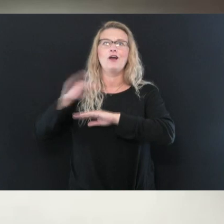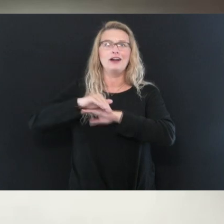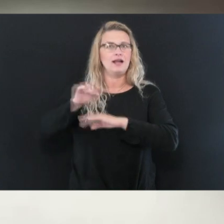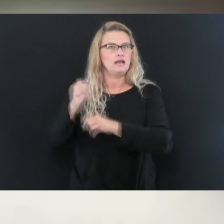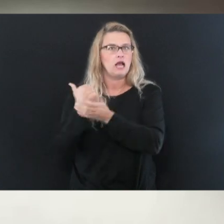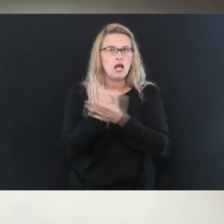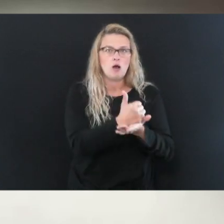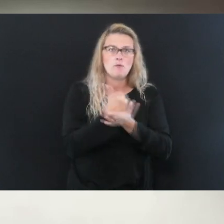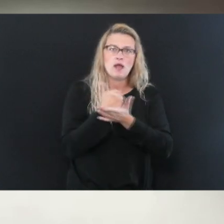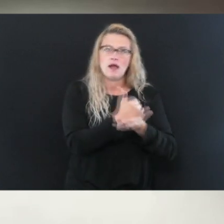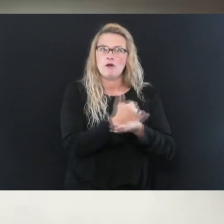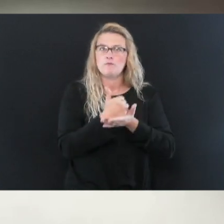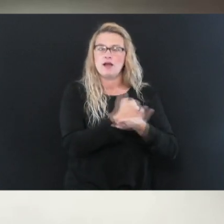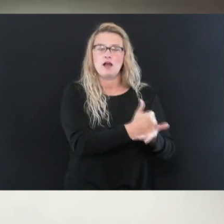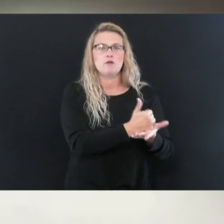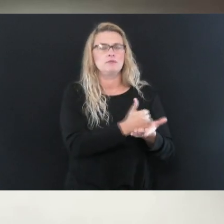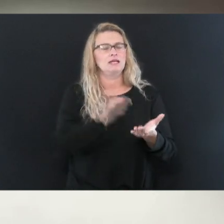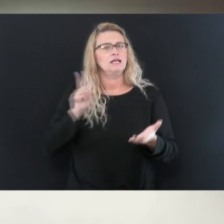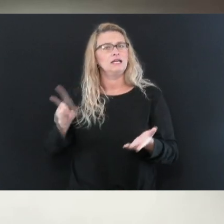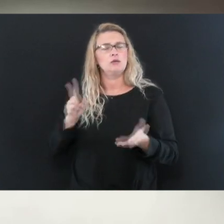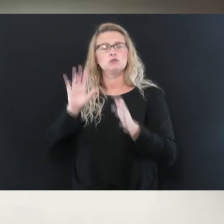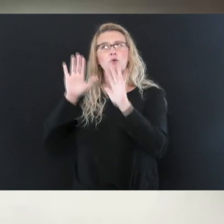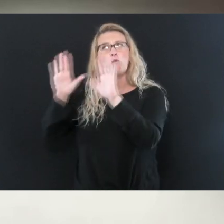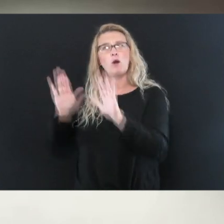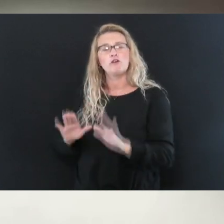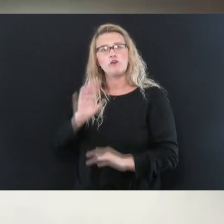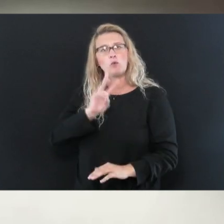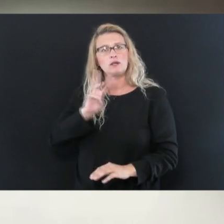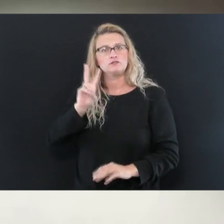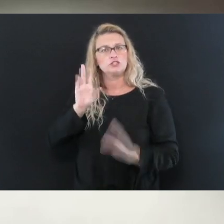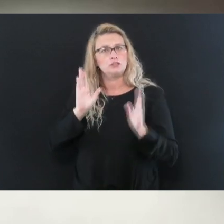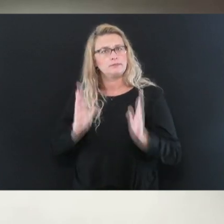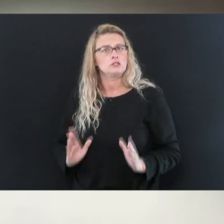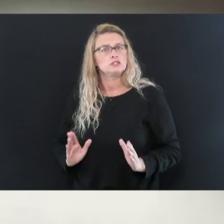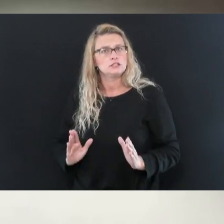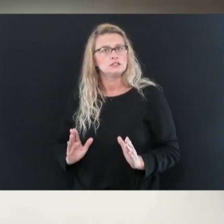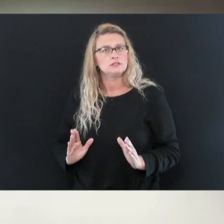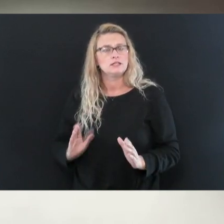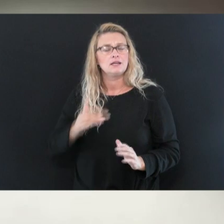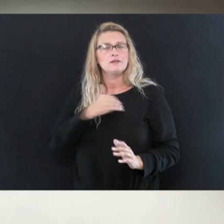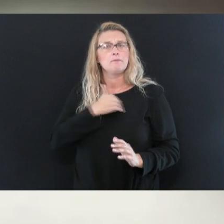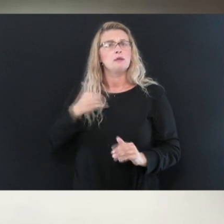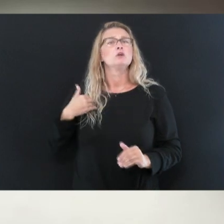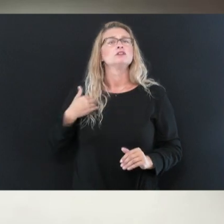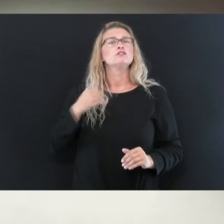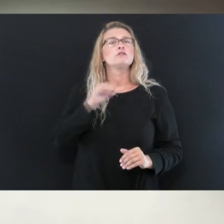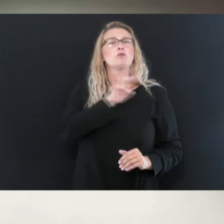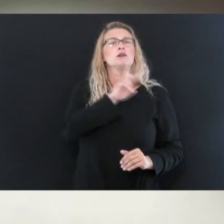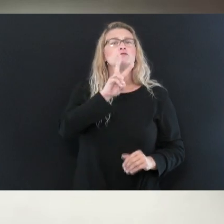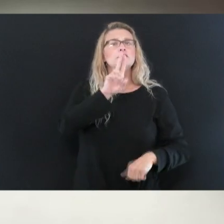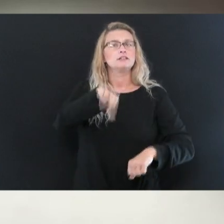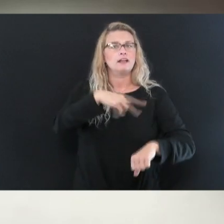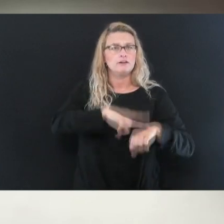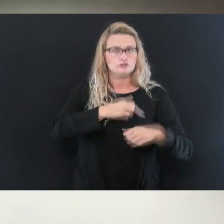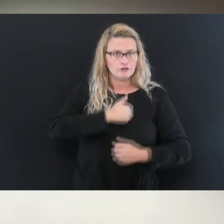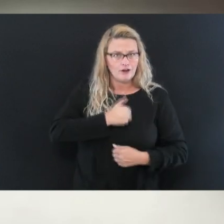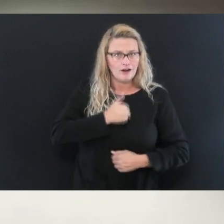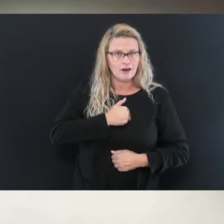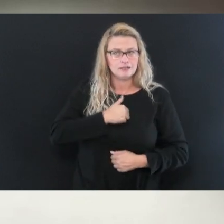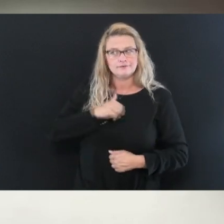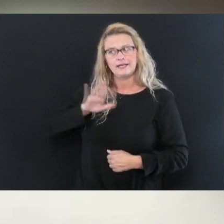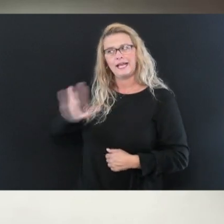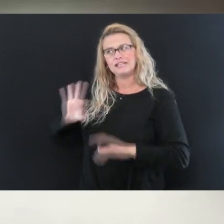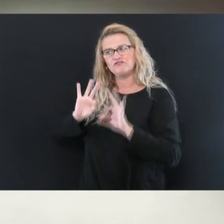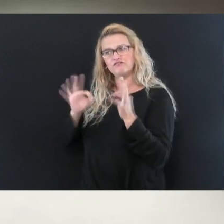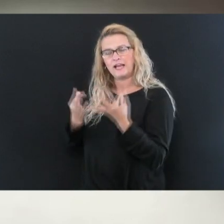was a great West Virginian, and on behalf of all the members of the Guard, to Tony's family, we want to send our love